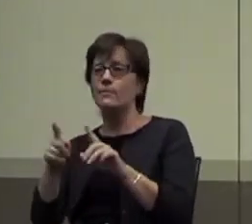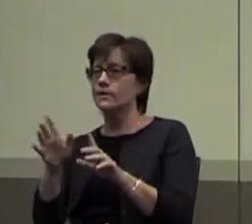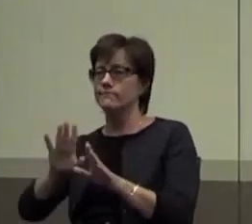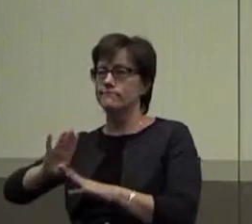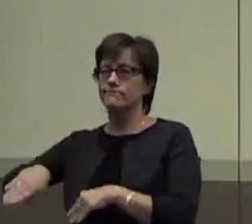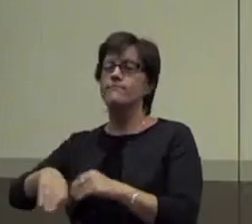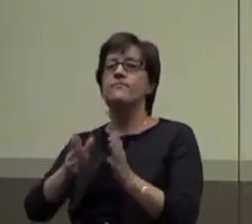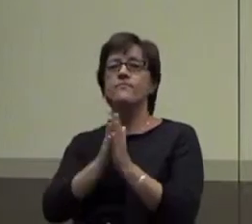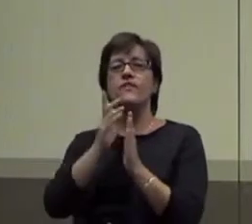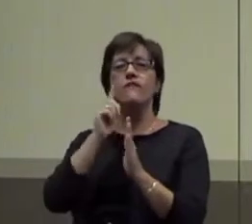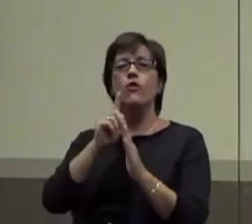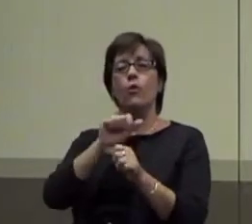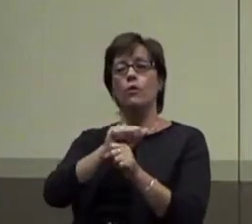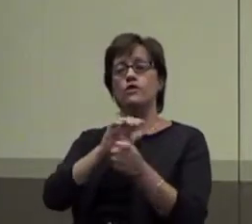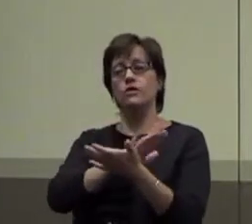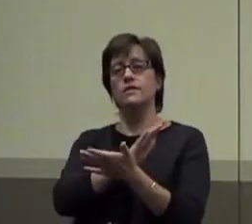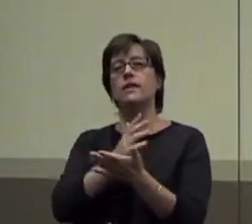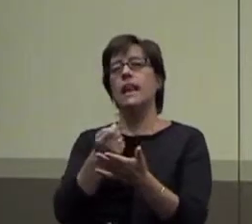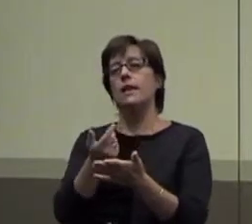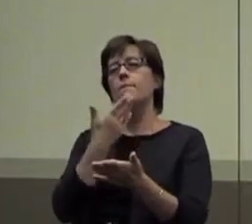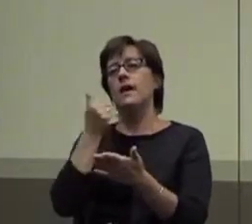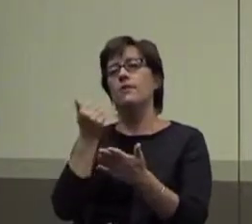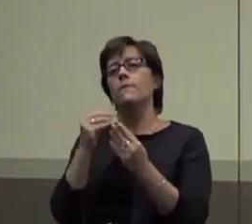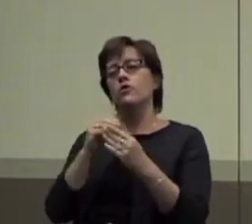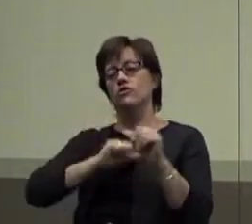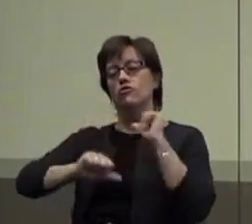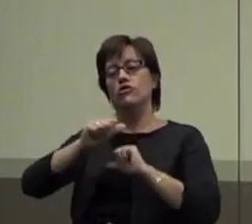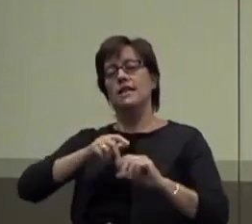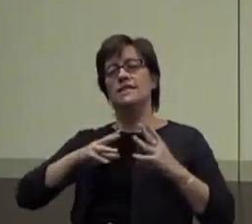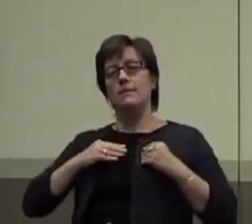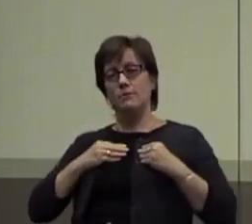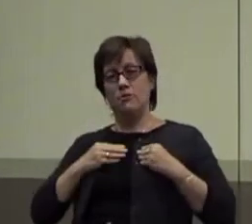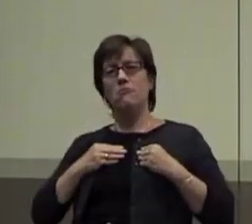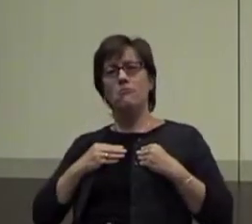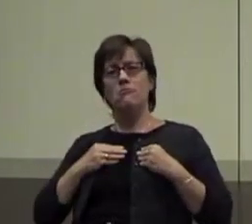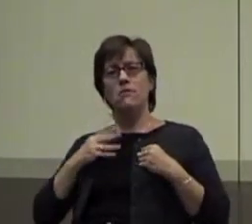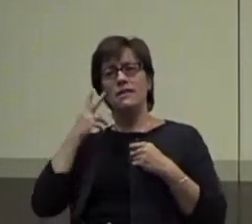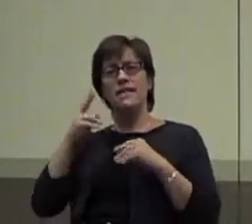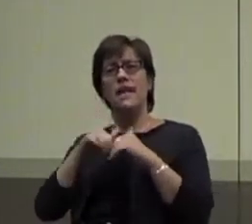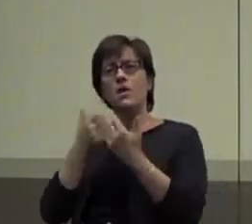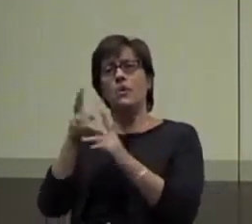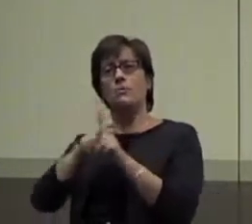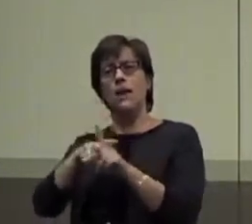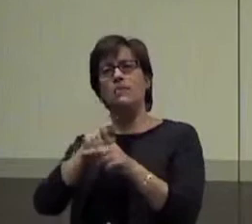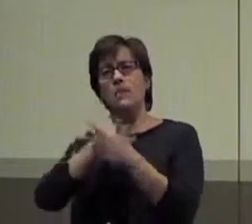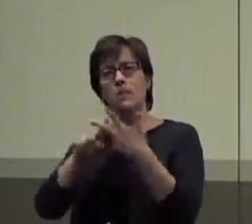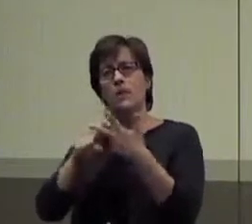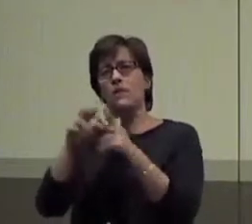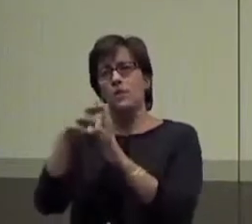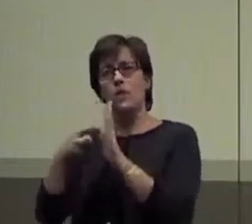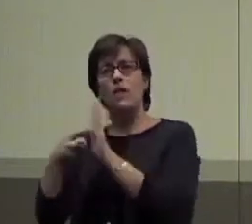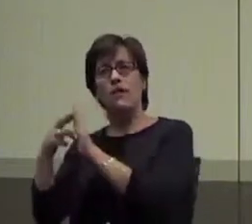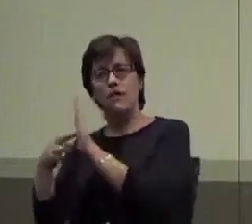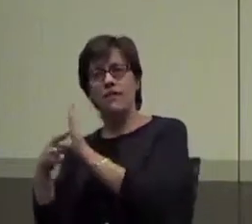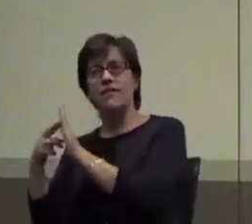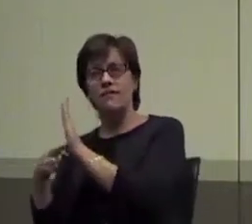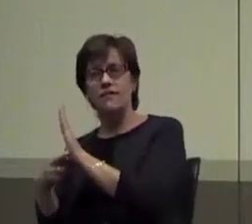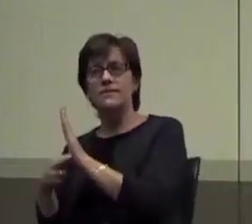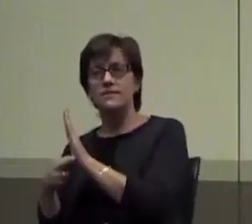asking for a worksheet is a little bit better, more socially acceptable. Make sense? See how we applied those 3 rules right there?